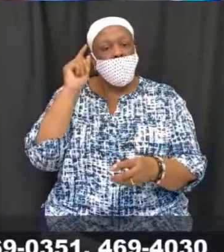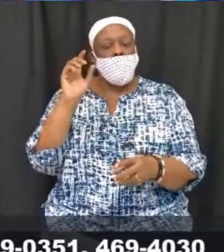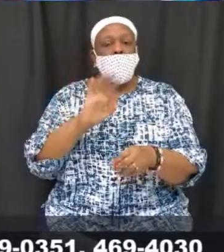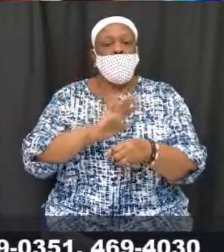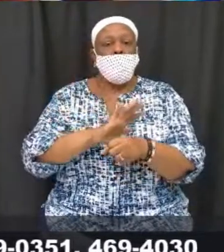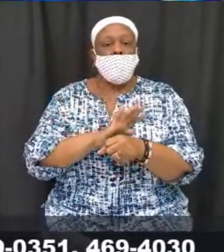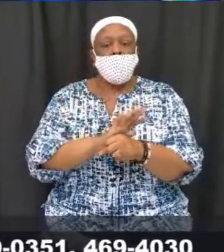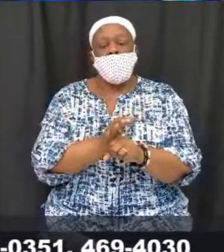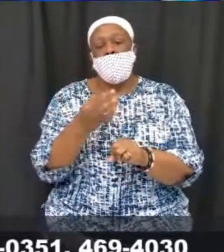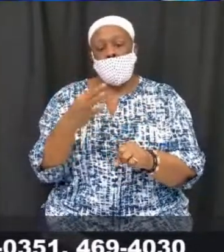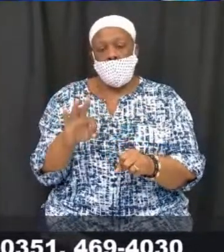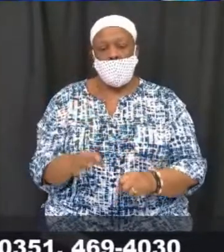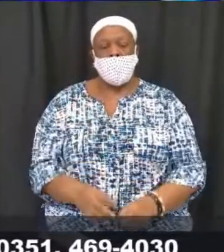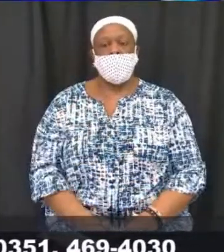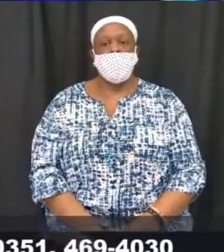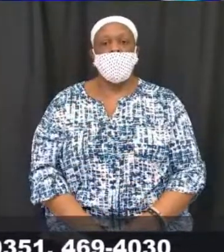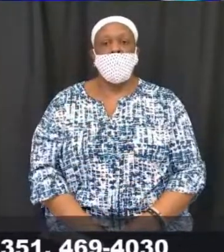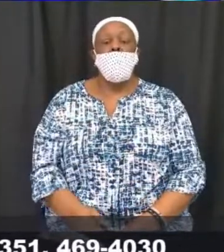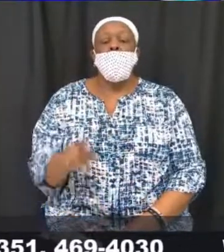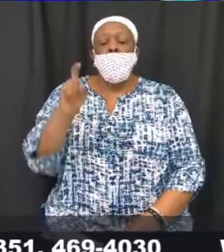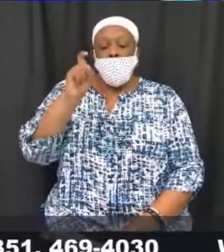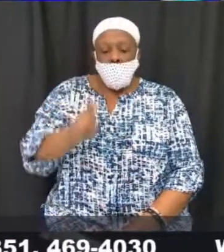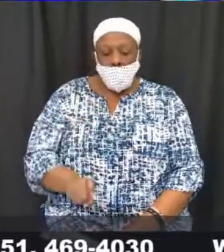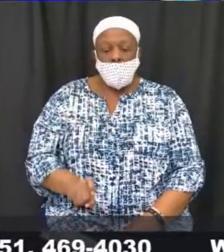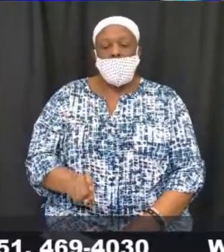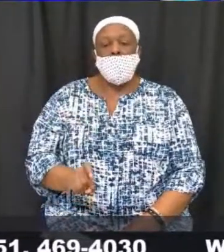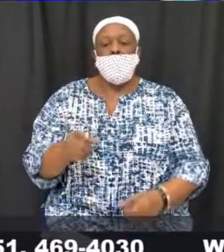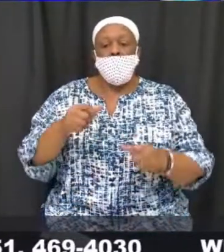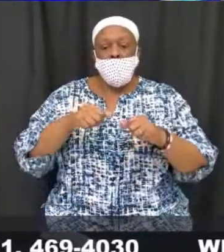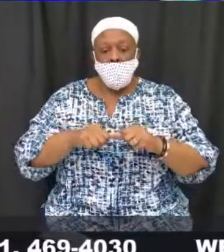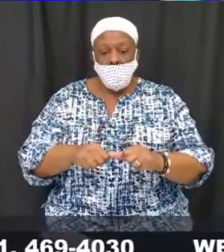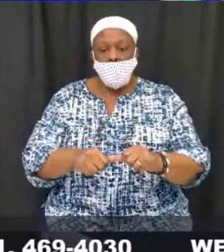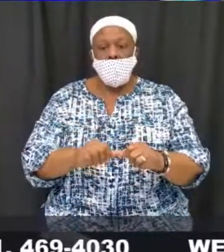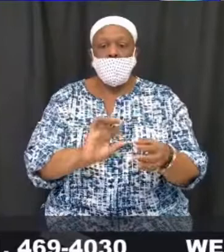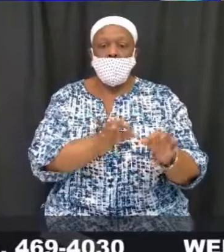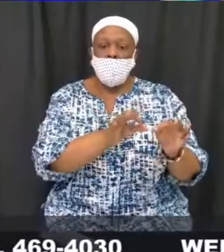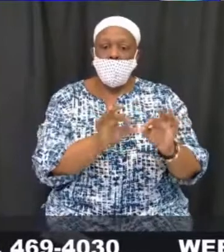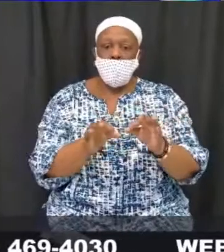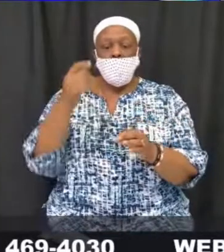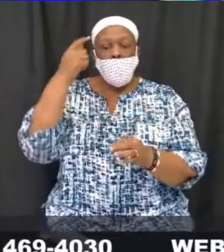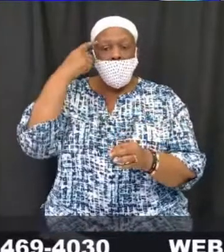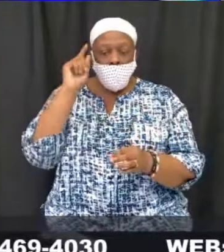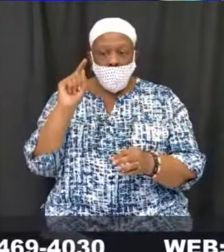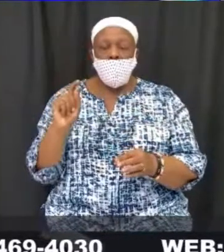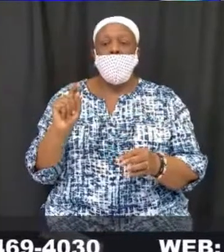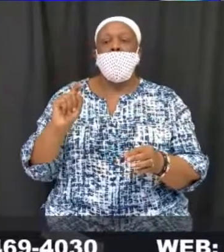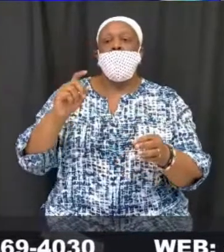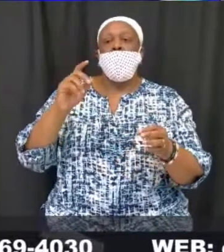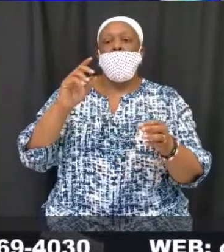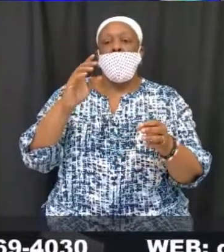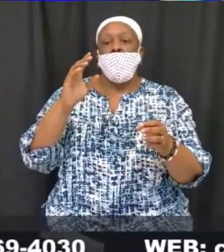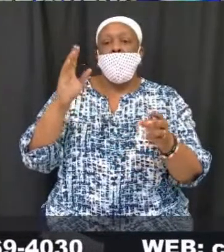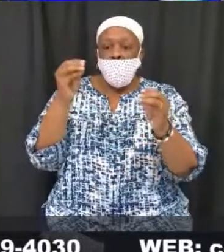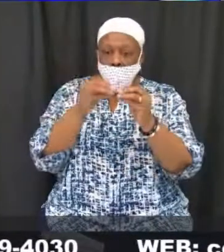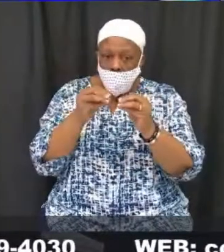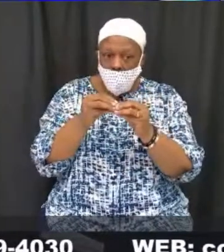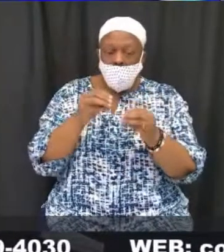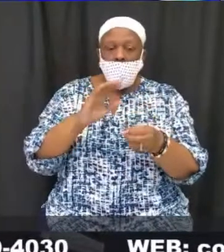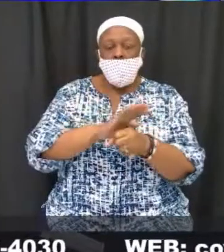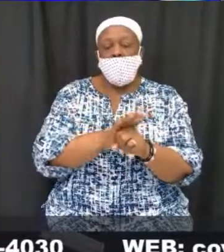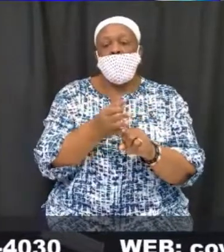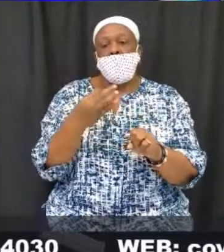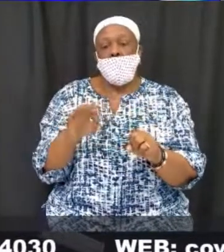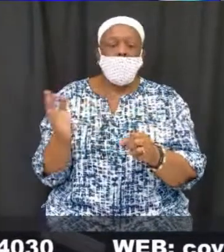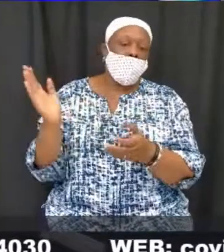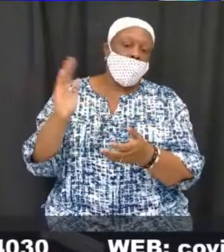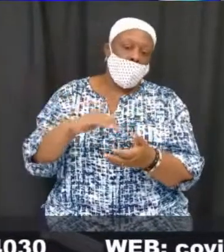for this attack and the next by having as many persons over the age of 18 vaccinated. Let us continue to protect ourselves